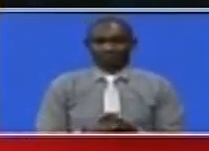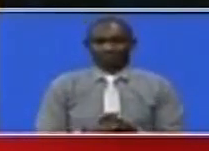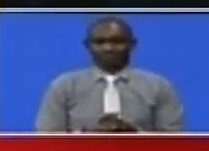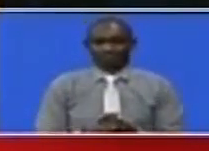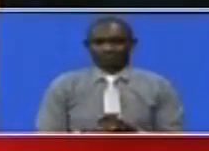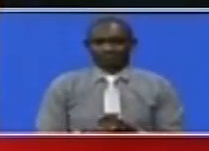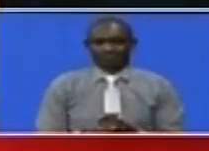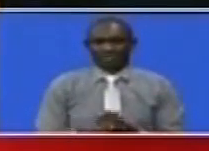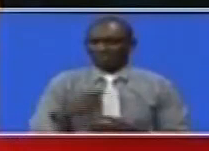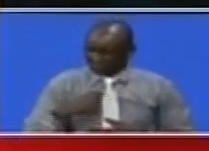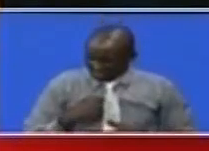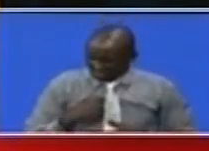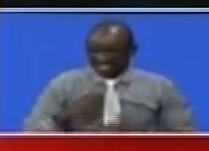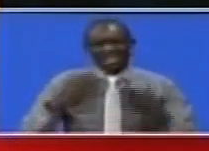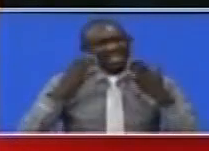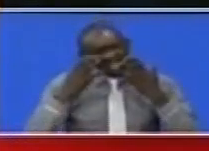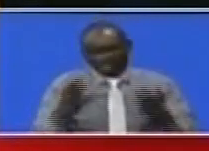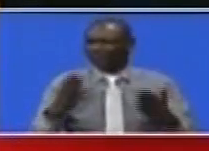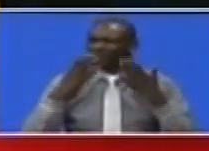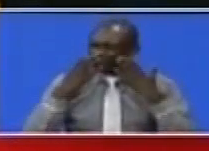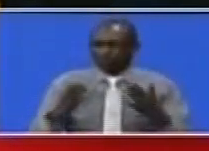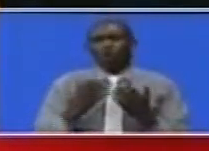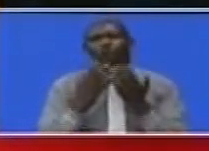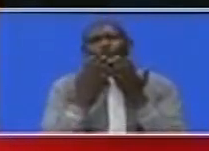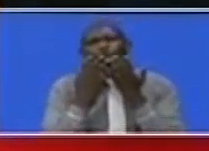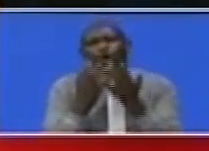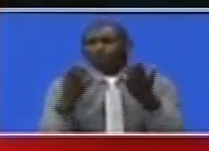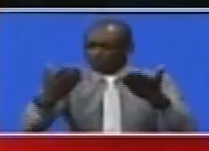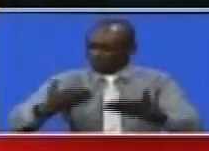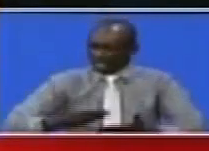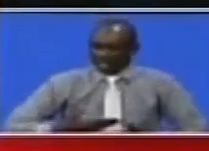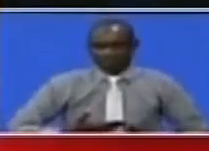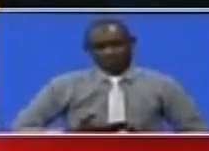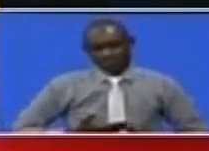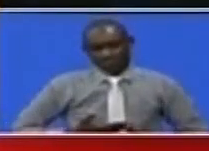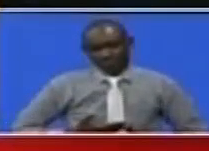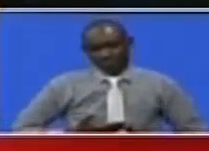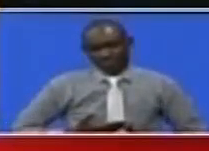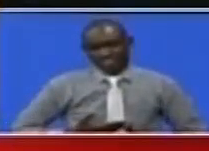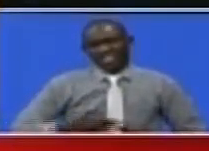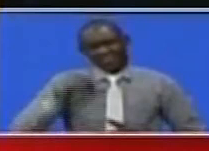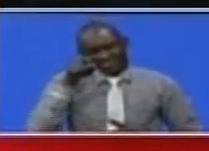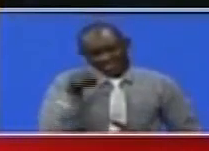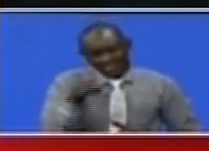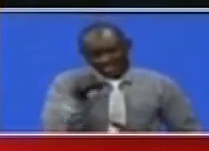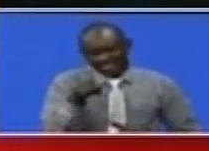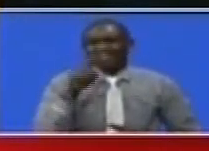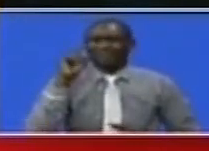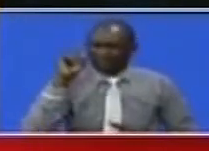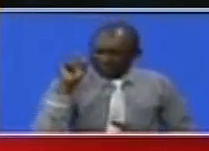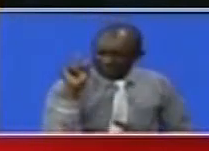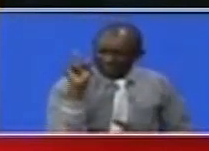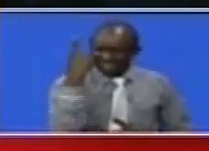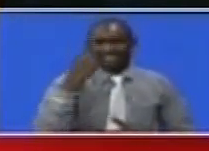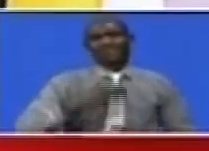I am most grateful for your warm welcome on this, my